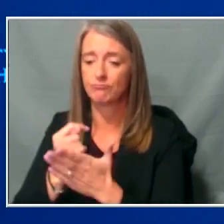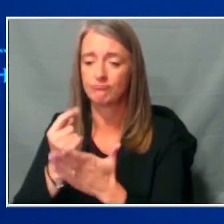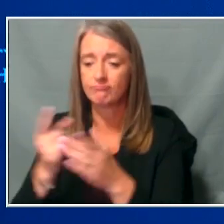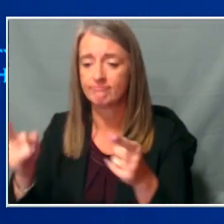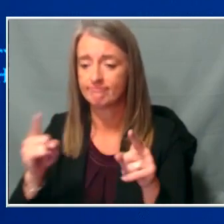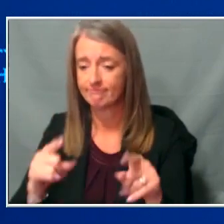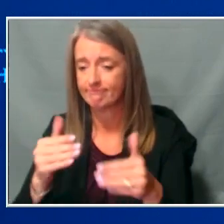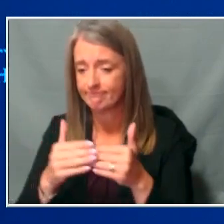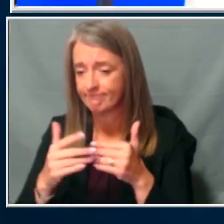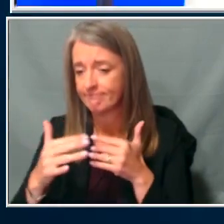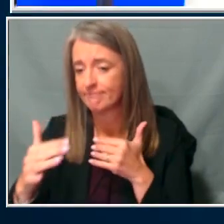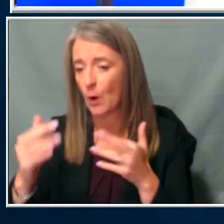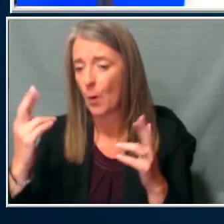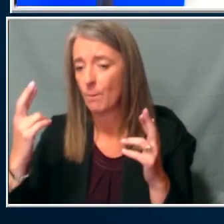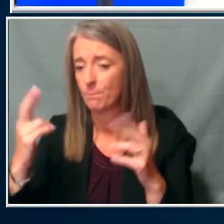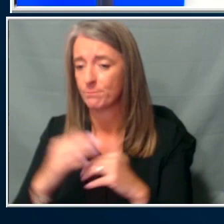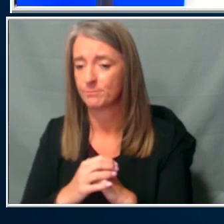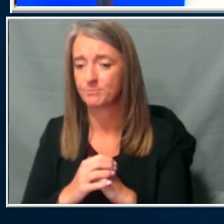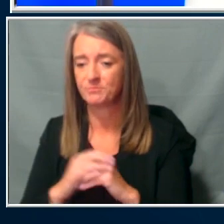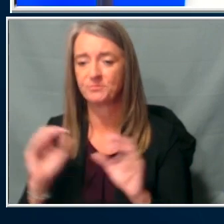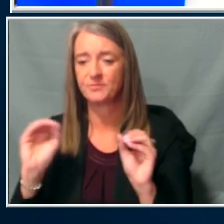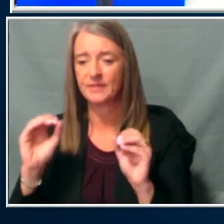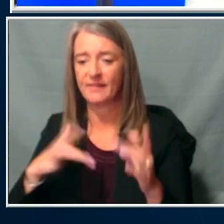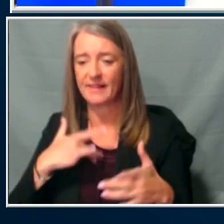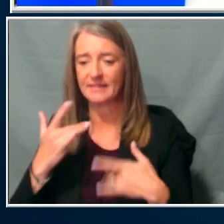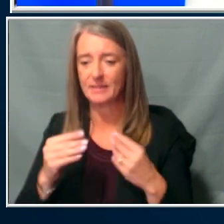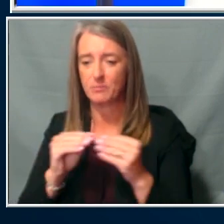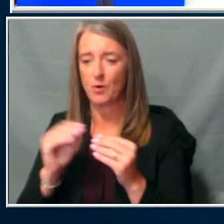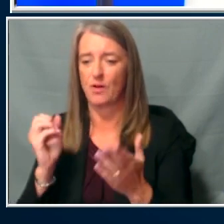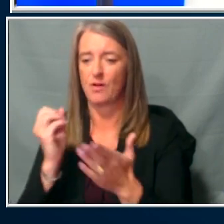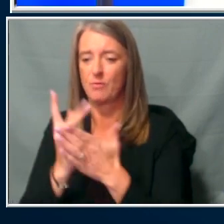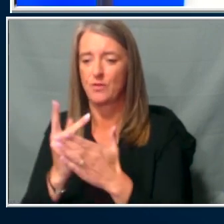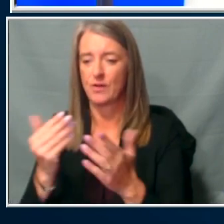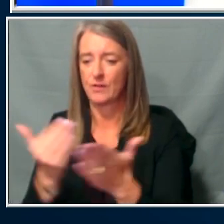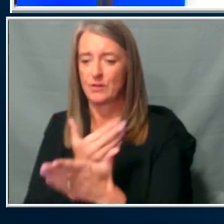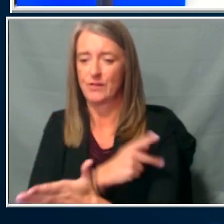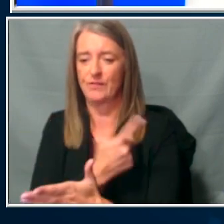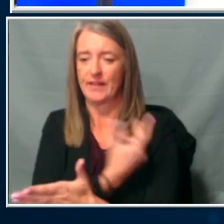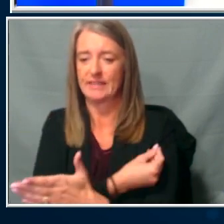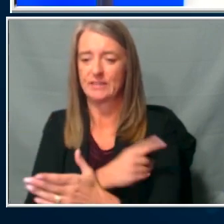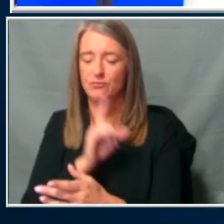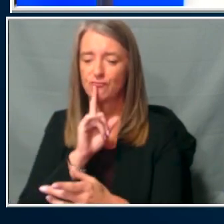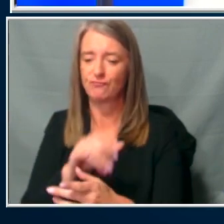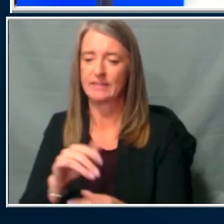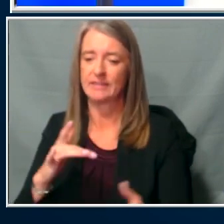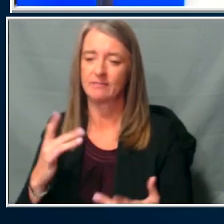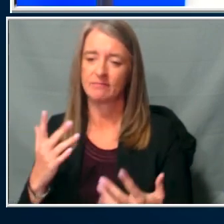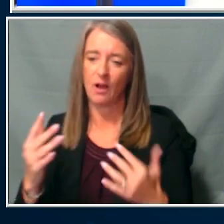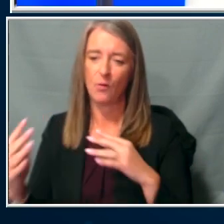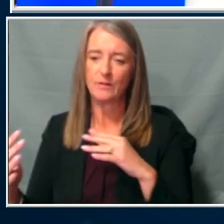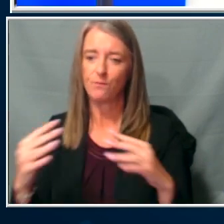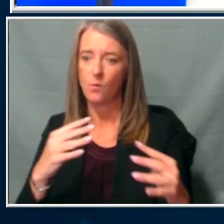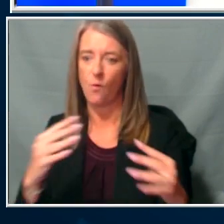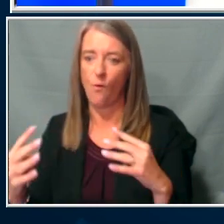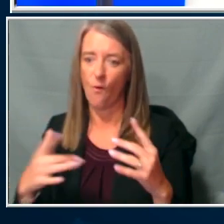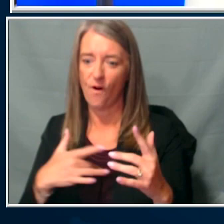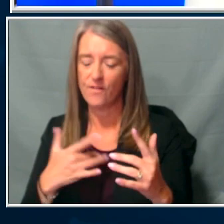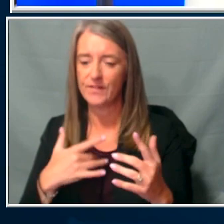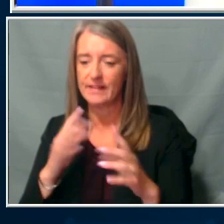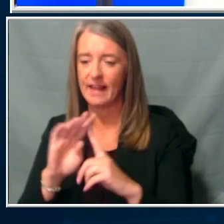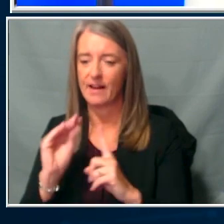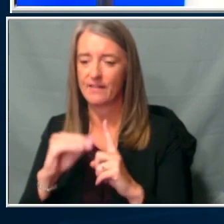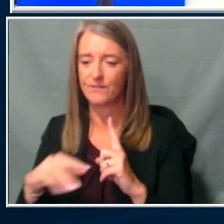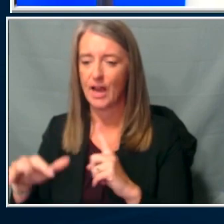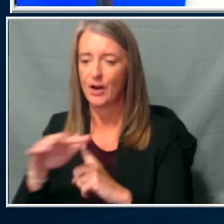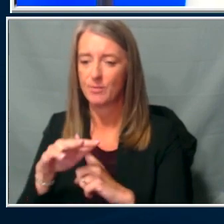down the pike, we hope. Nothing excites you more than the approval of a new vaccine, right, Doc Hawk? Yeah, I mean, we're always in a war with our environment around